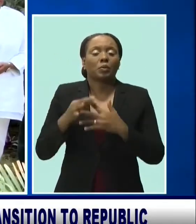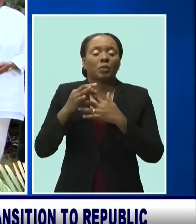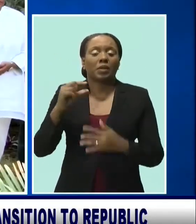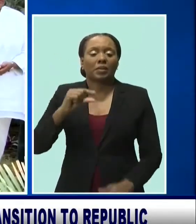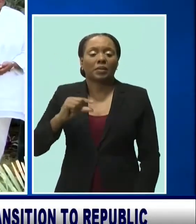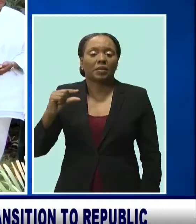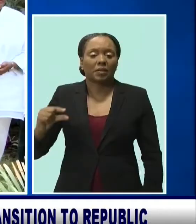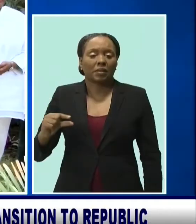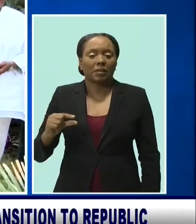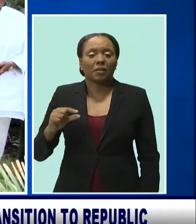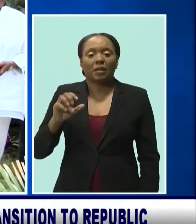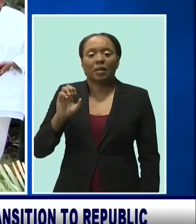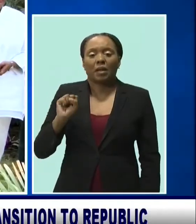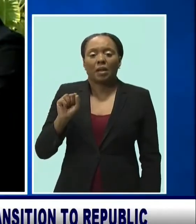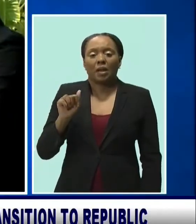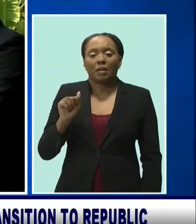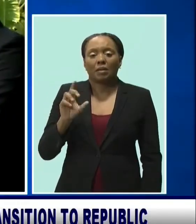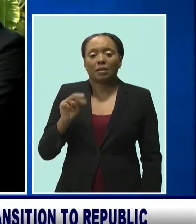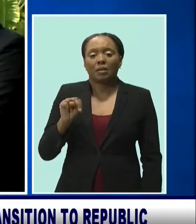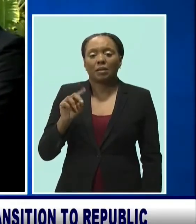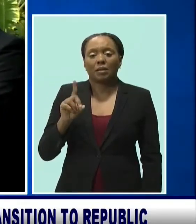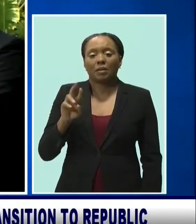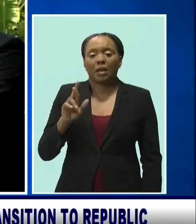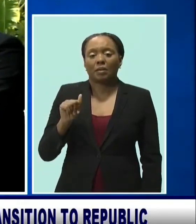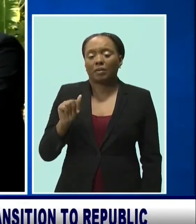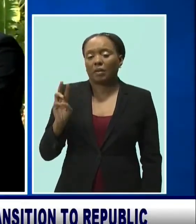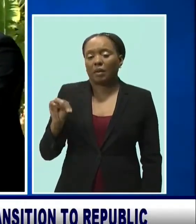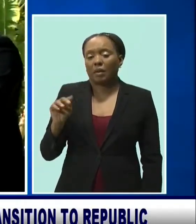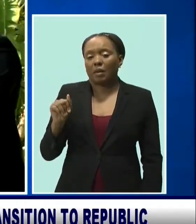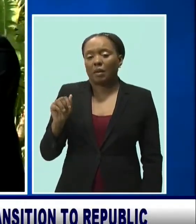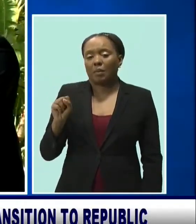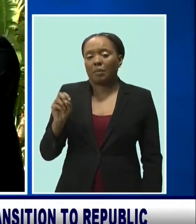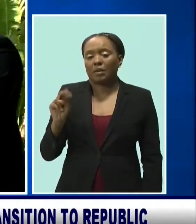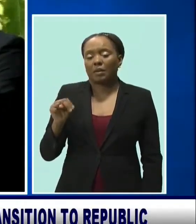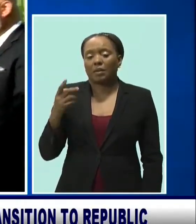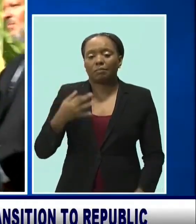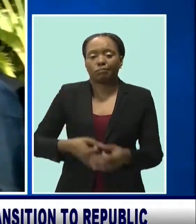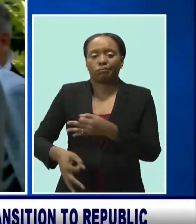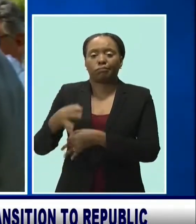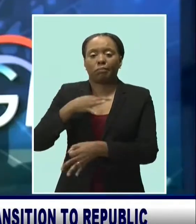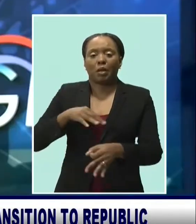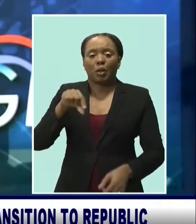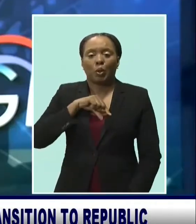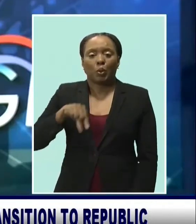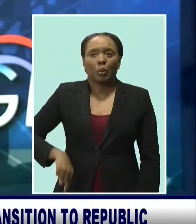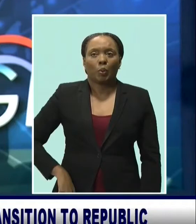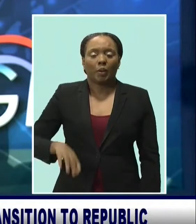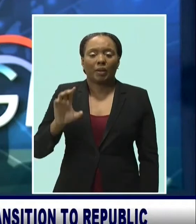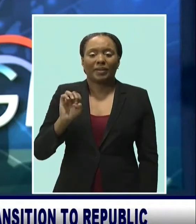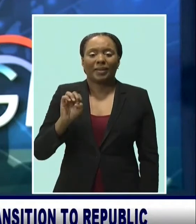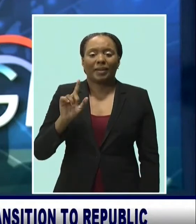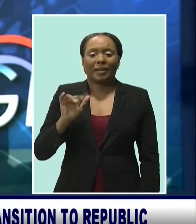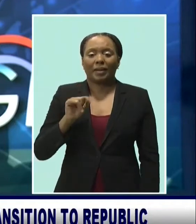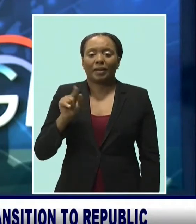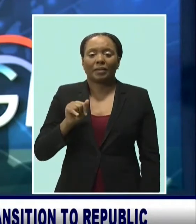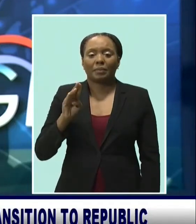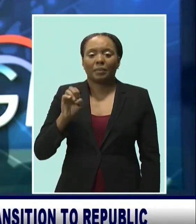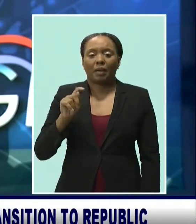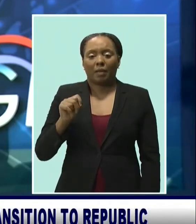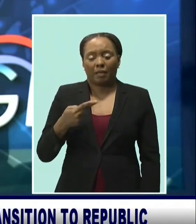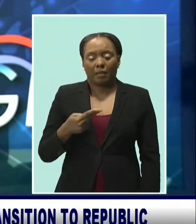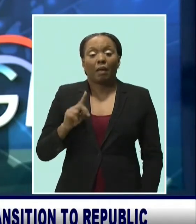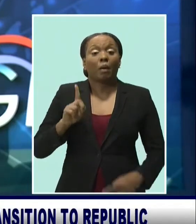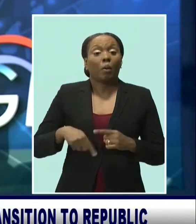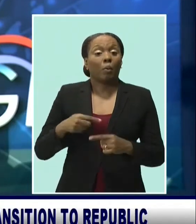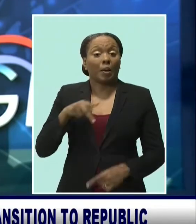Dame Sandra Mason to be the first president to replace Queen Elizabeth II as head of state. During his visit, the prince will also